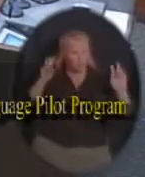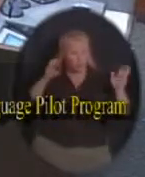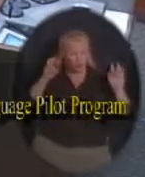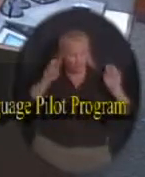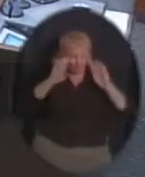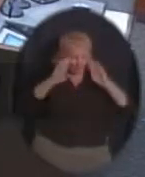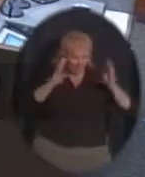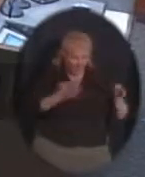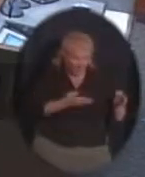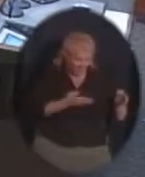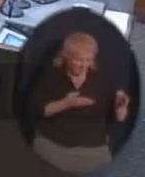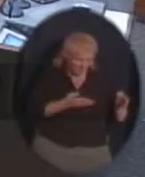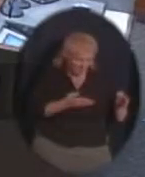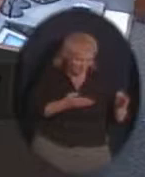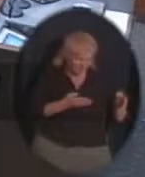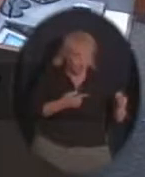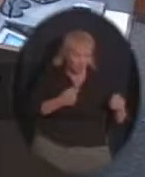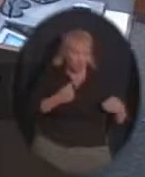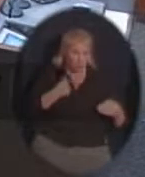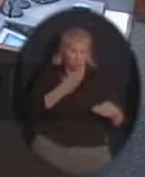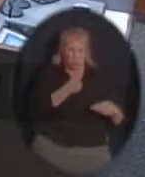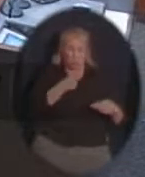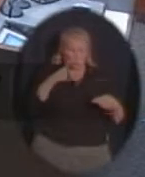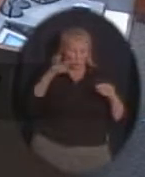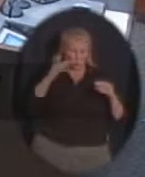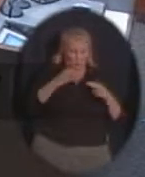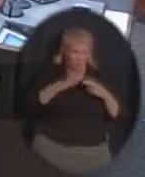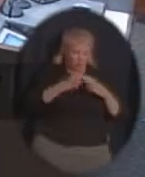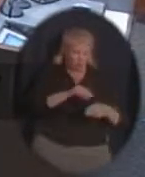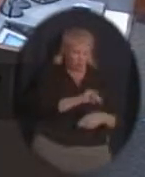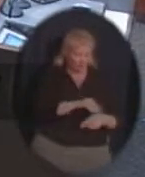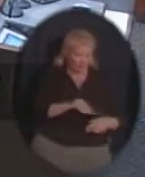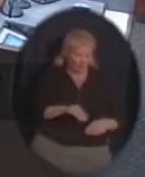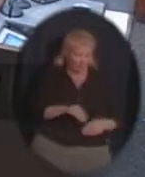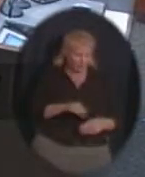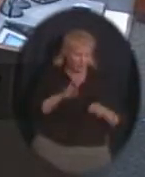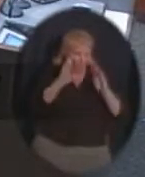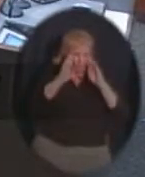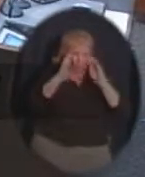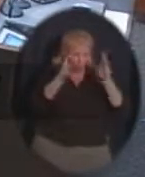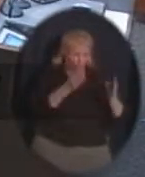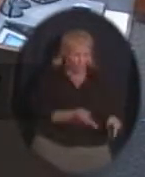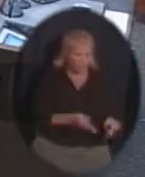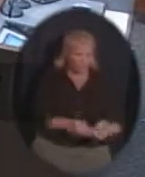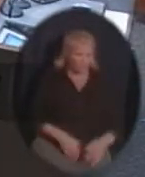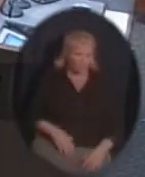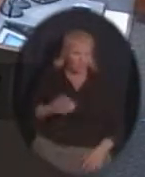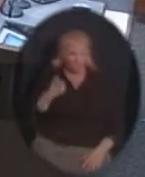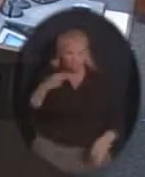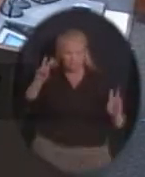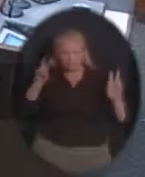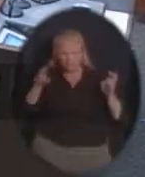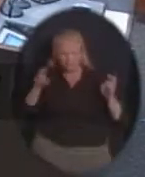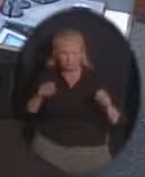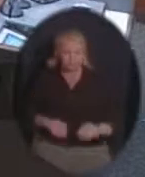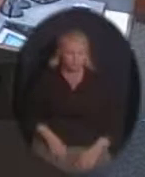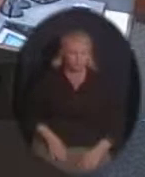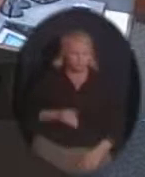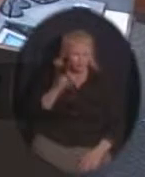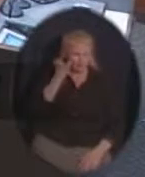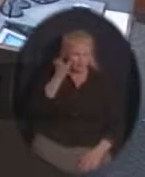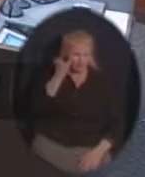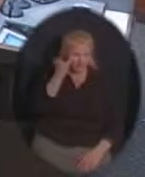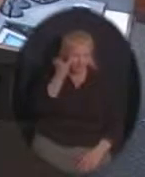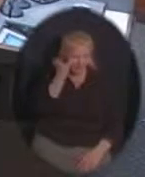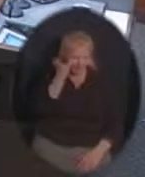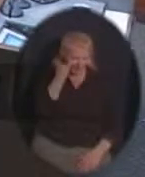focus. I have a saying, another one. If you chase 2 rabbits, both will